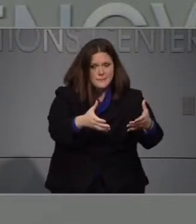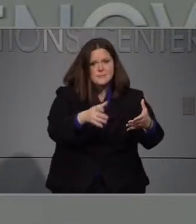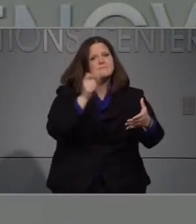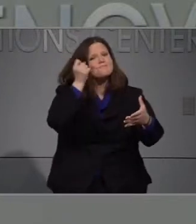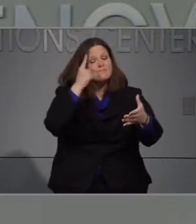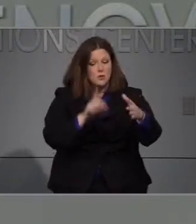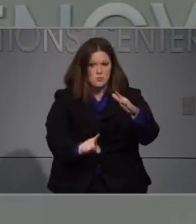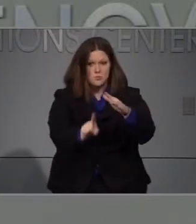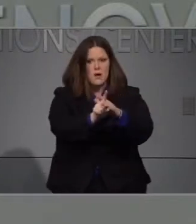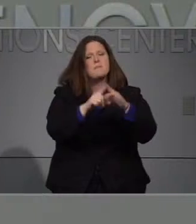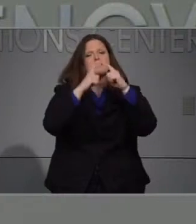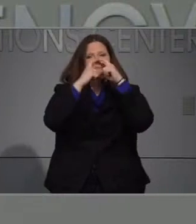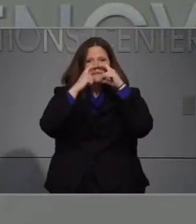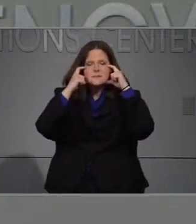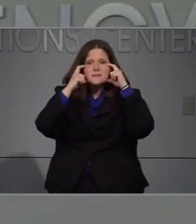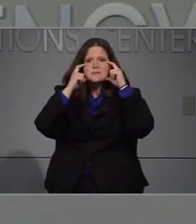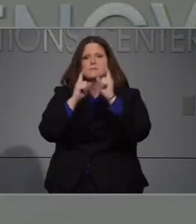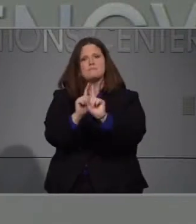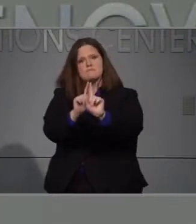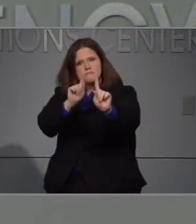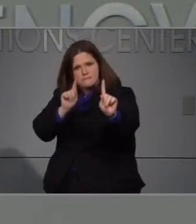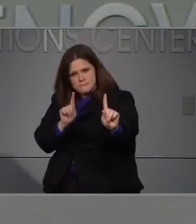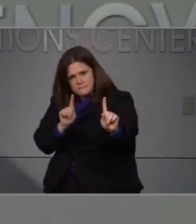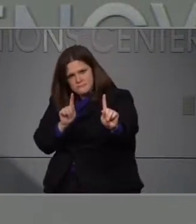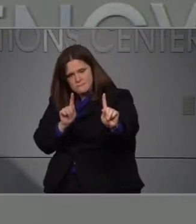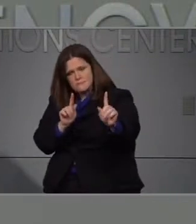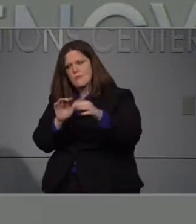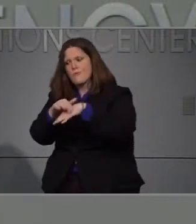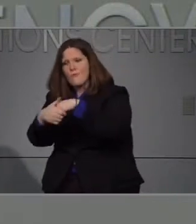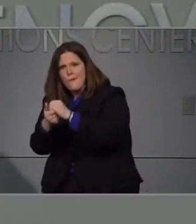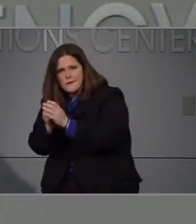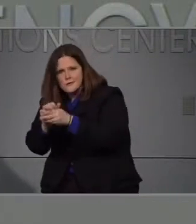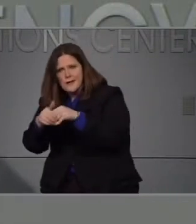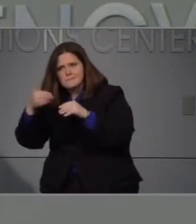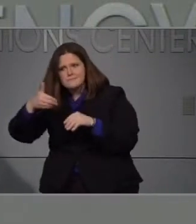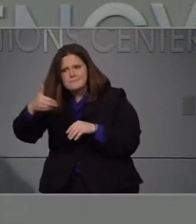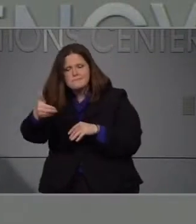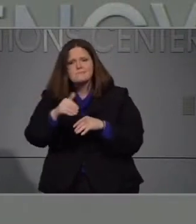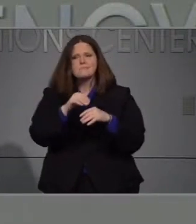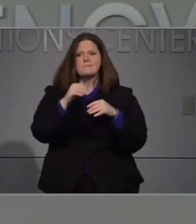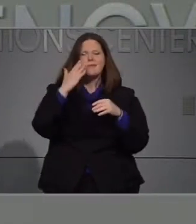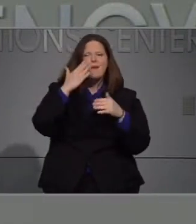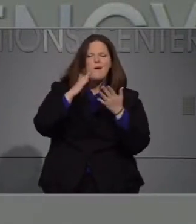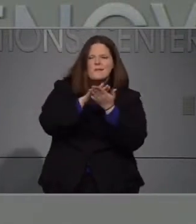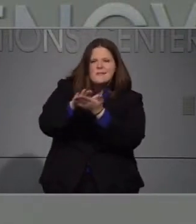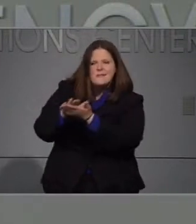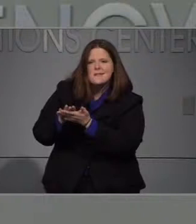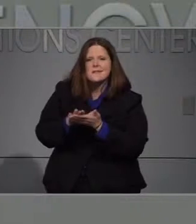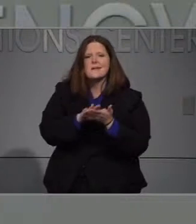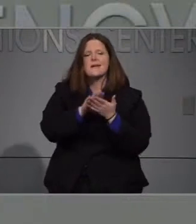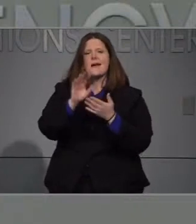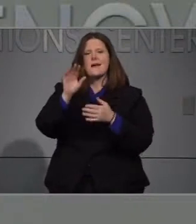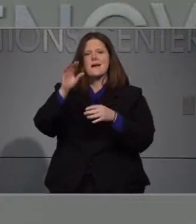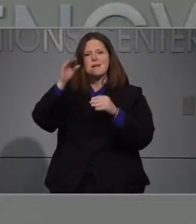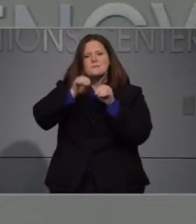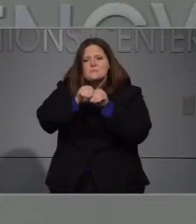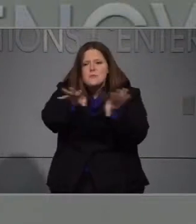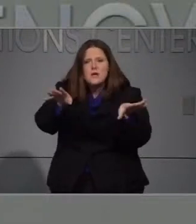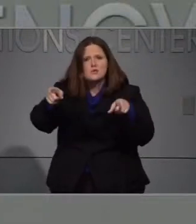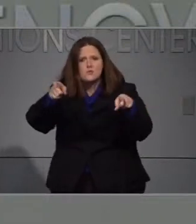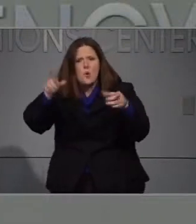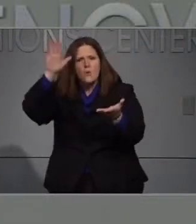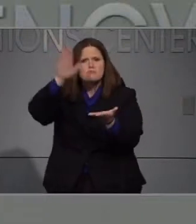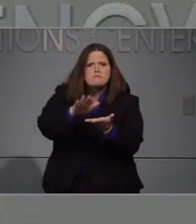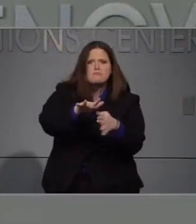covering requirement, doing social distancing, and washing hands, hygiene, the infection control,